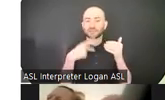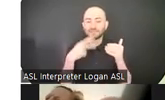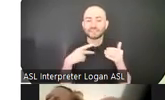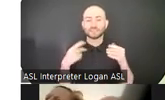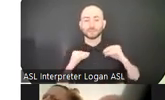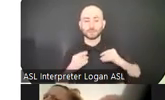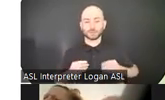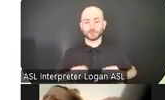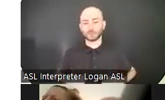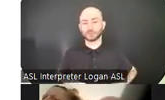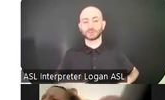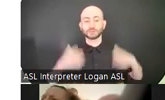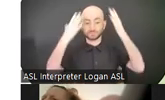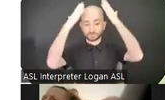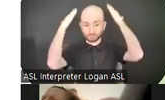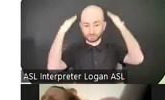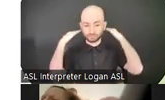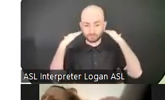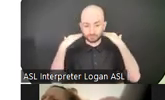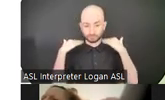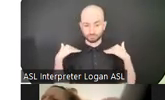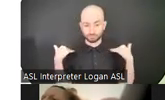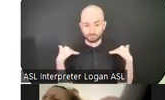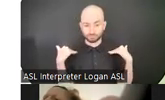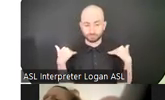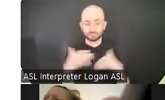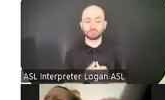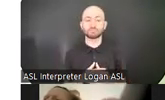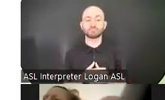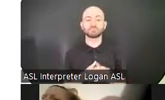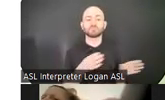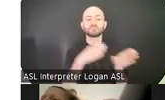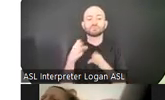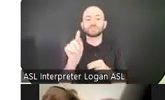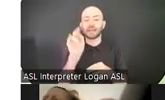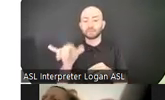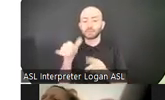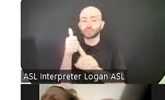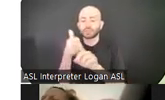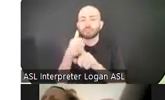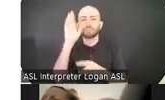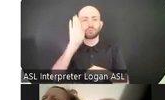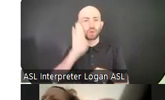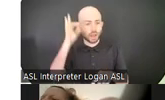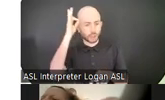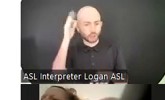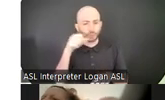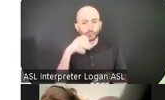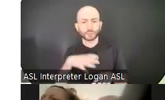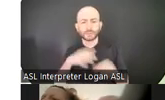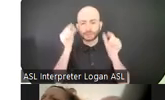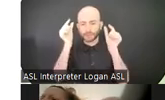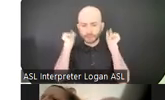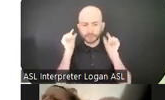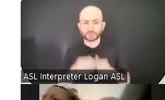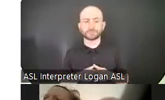pepper. Shoulder length hair. Mentioned is a brown-haired woman with short hair. Plair complexion